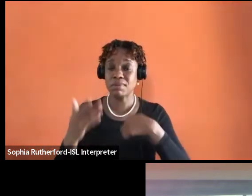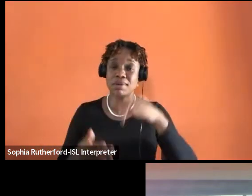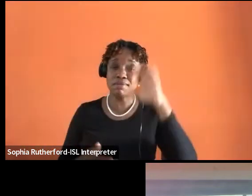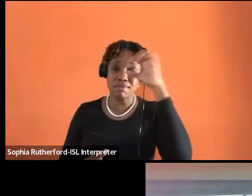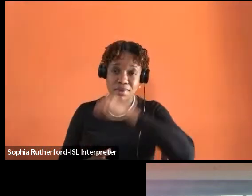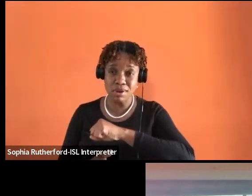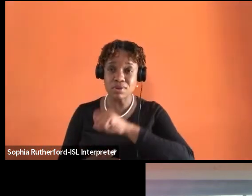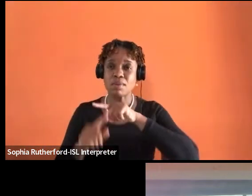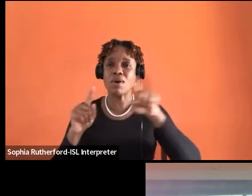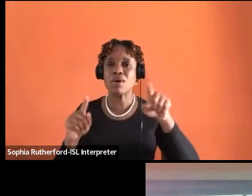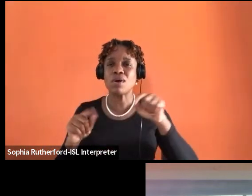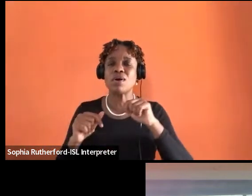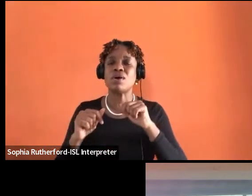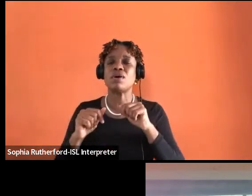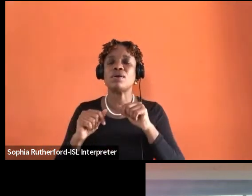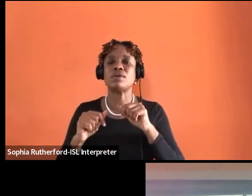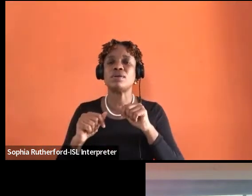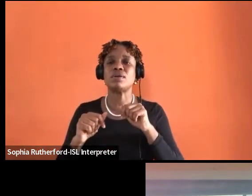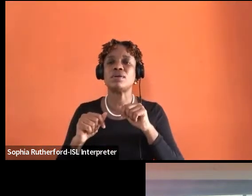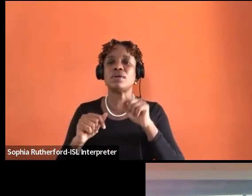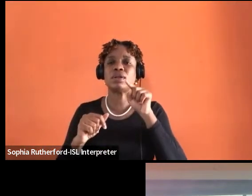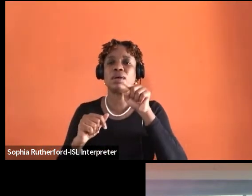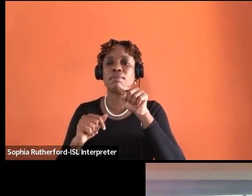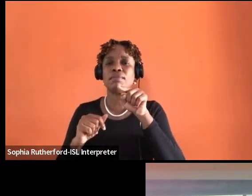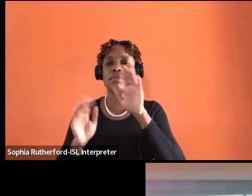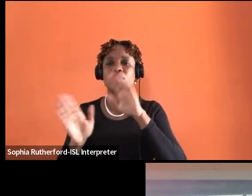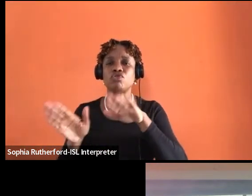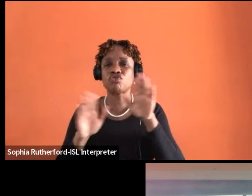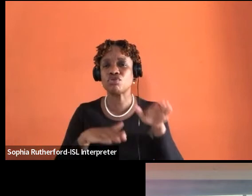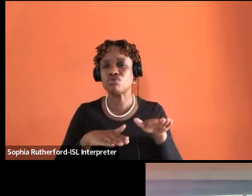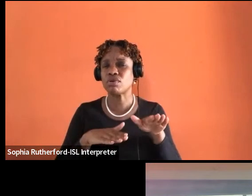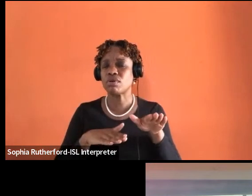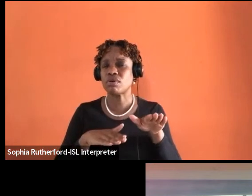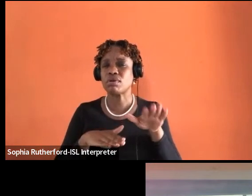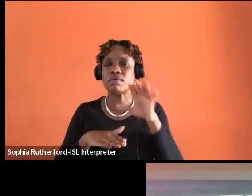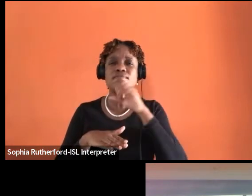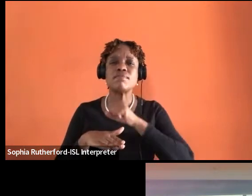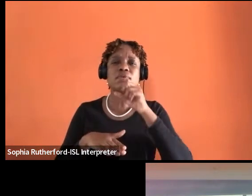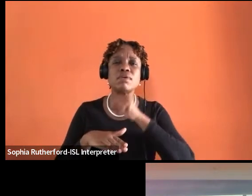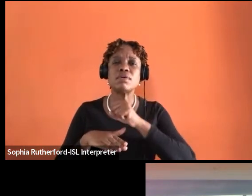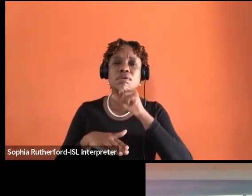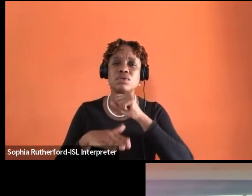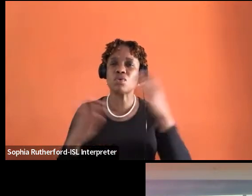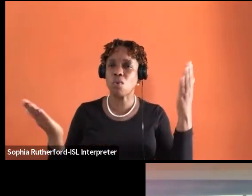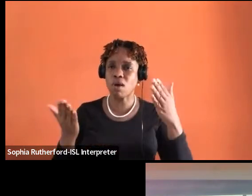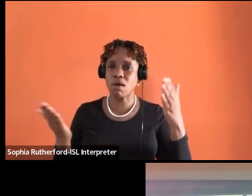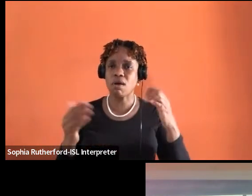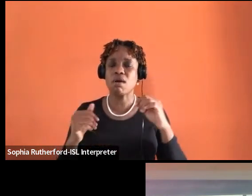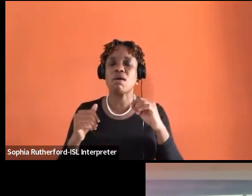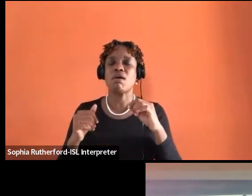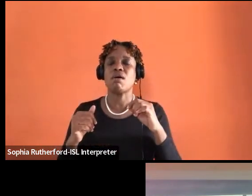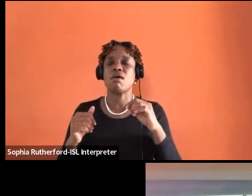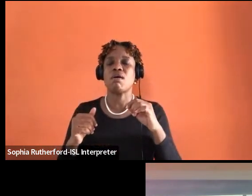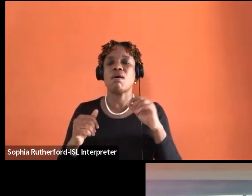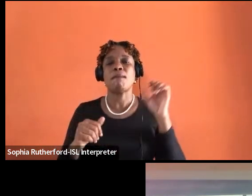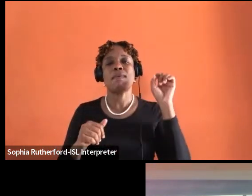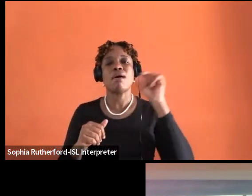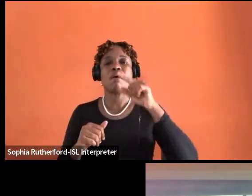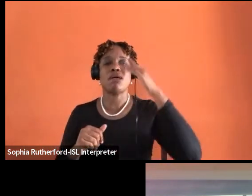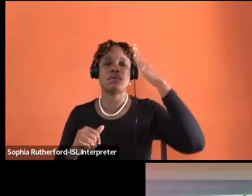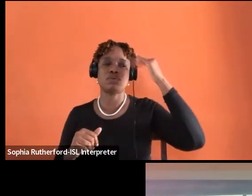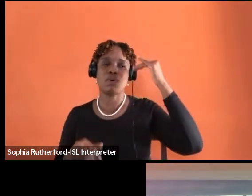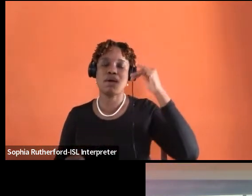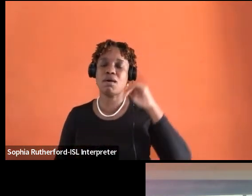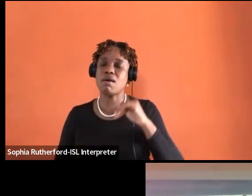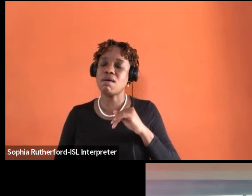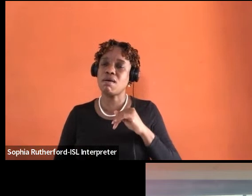the ages of the children? And the reason I'm asking is because I did some work